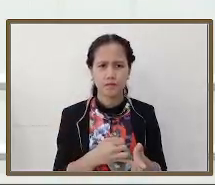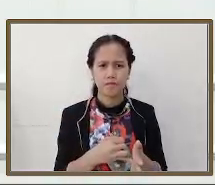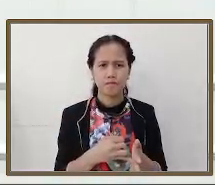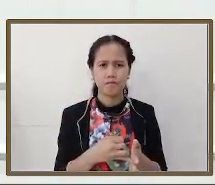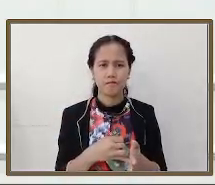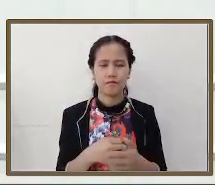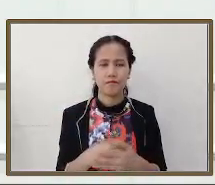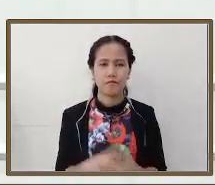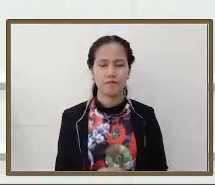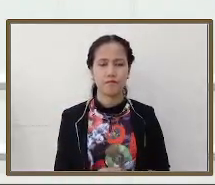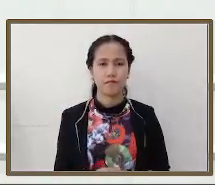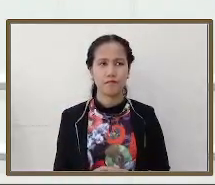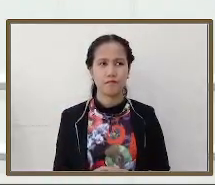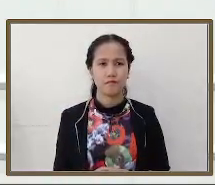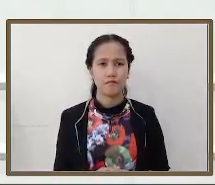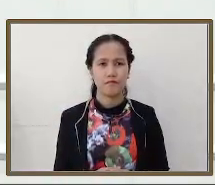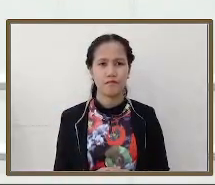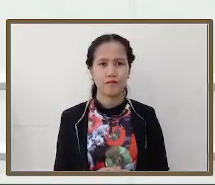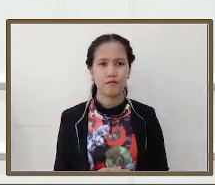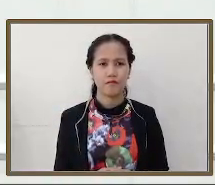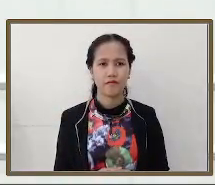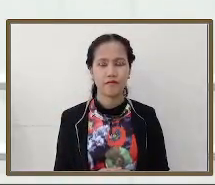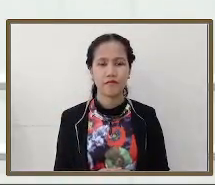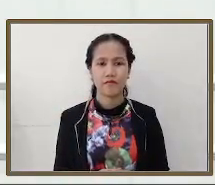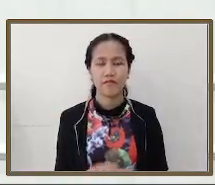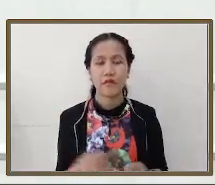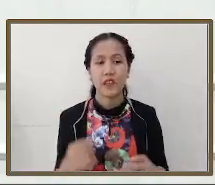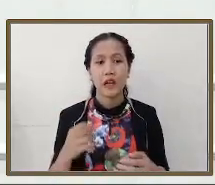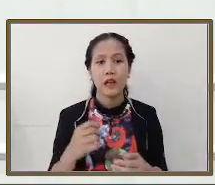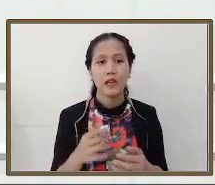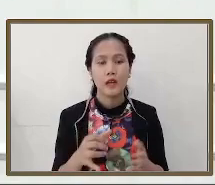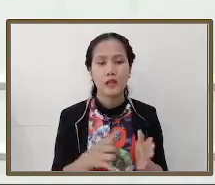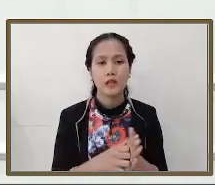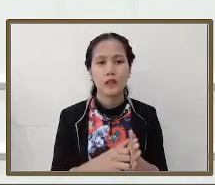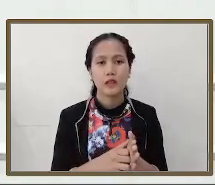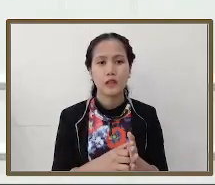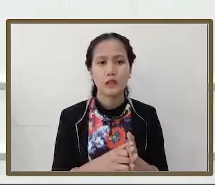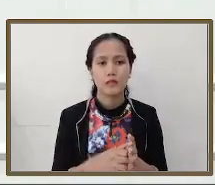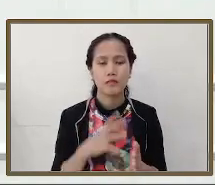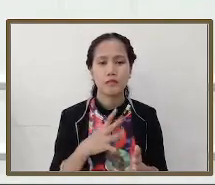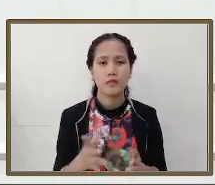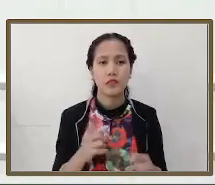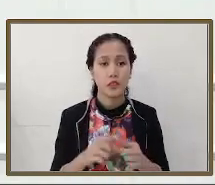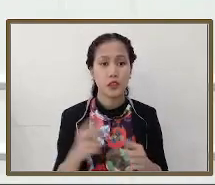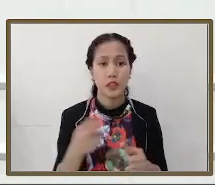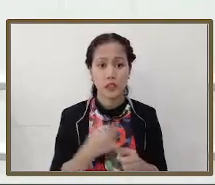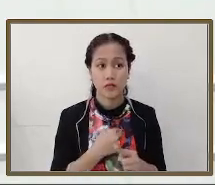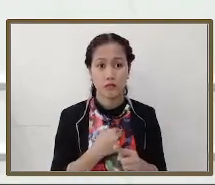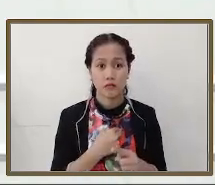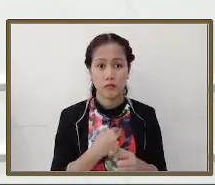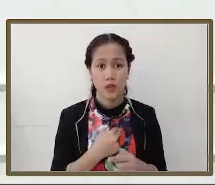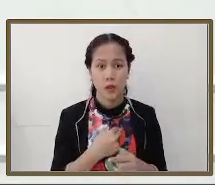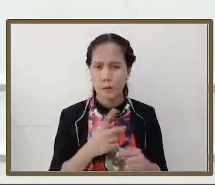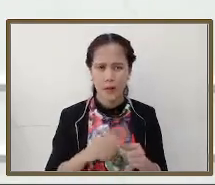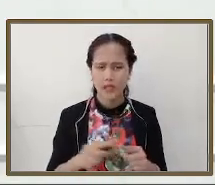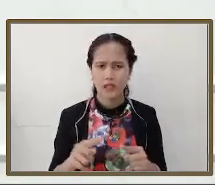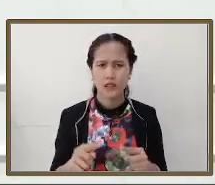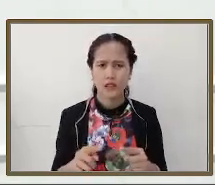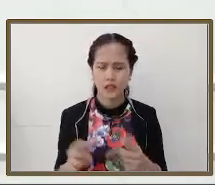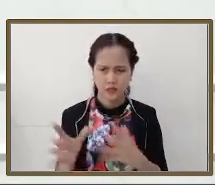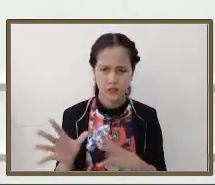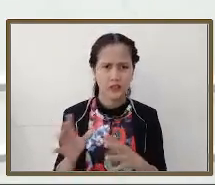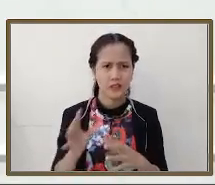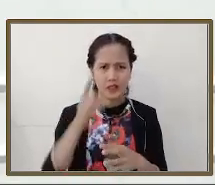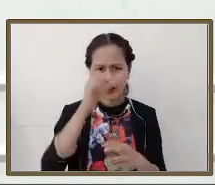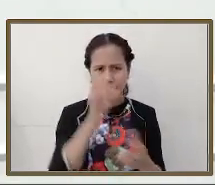sa pagkakataon na ito, yung mga unsaved. Because most of them are ignorant sa salita ng Diyos. The worst part is that we